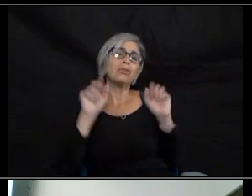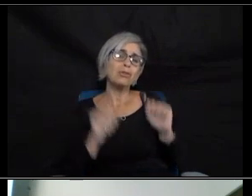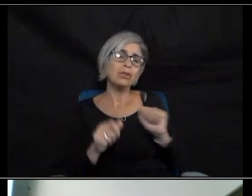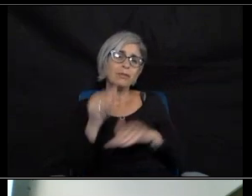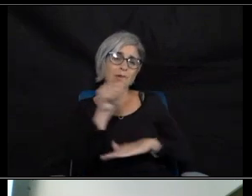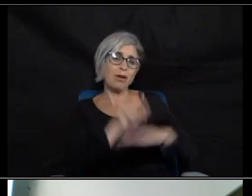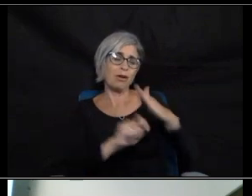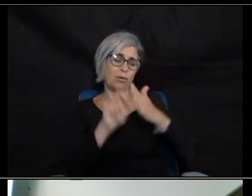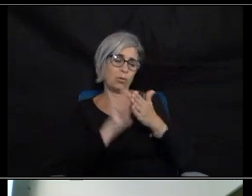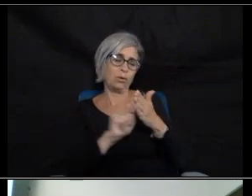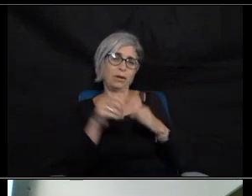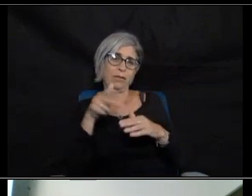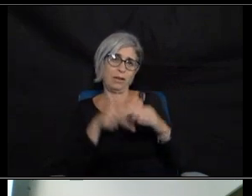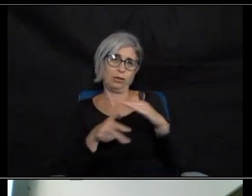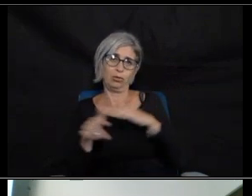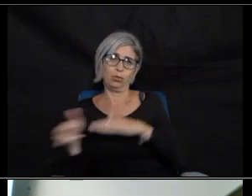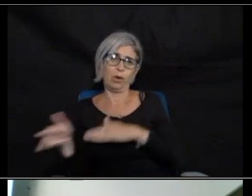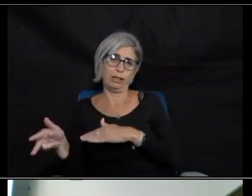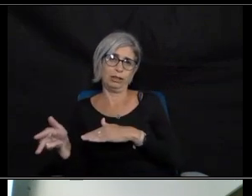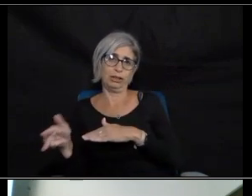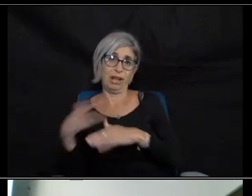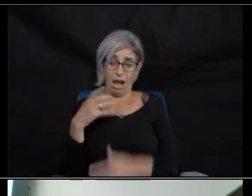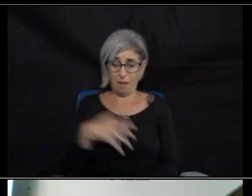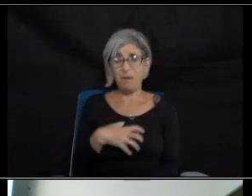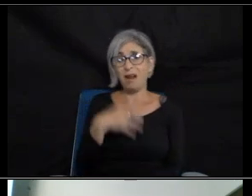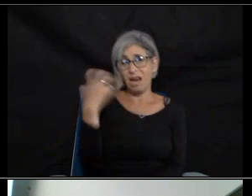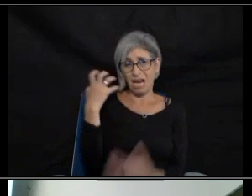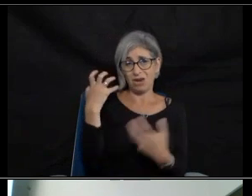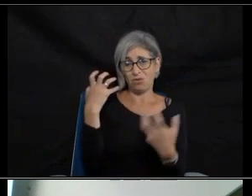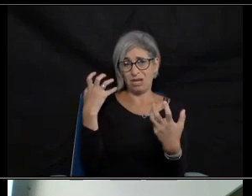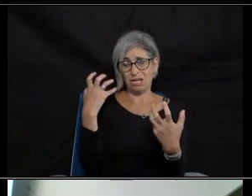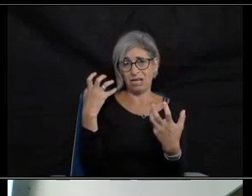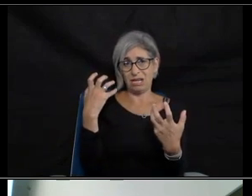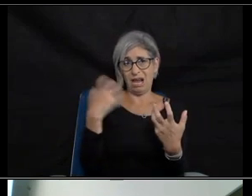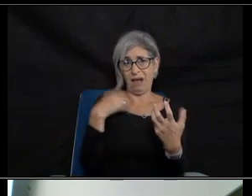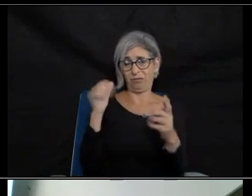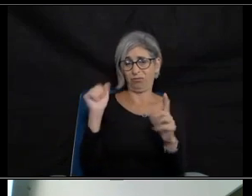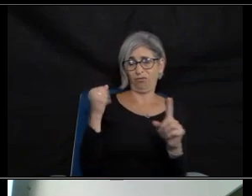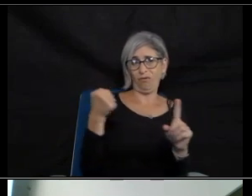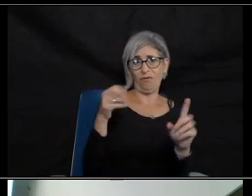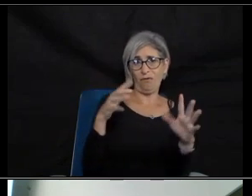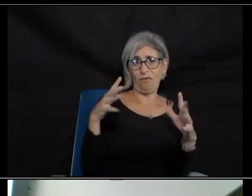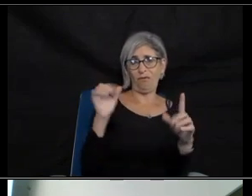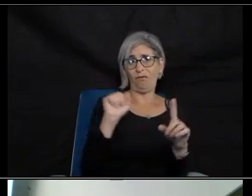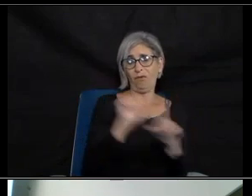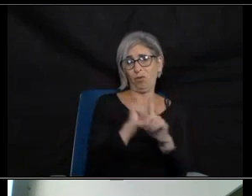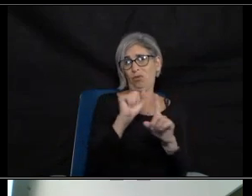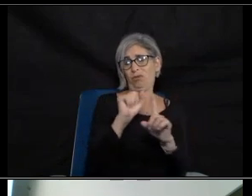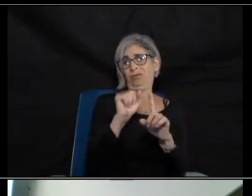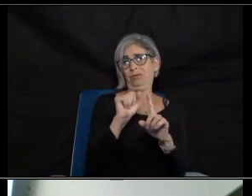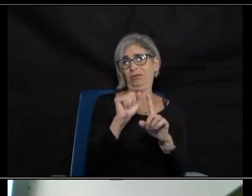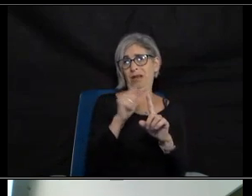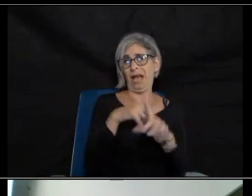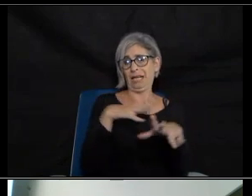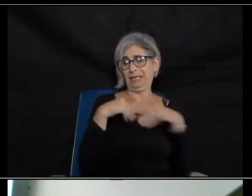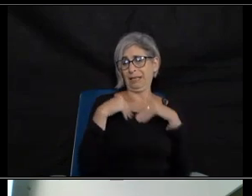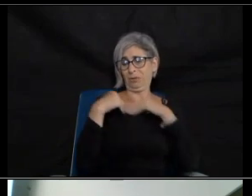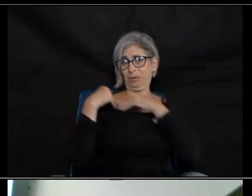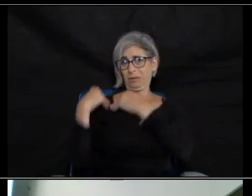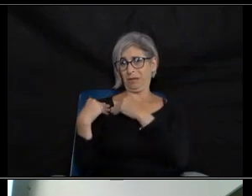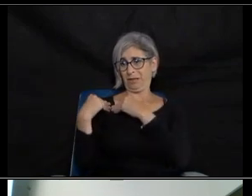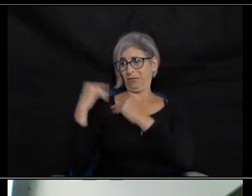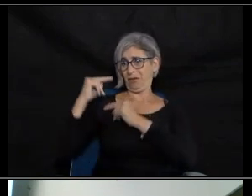garages. So I feel angry that I was duped into a situation where I had to take responsibility for